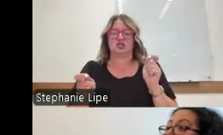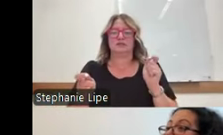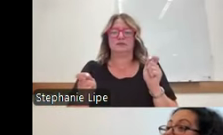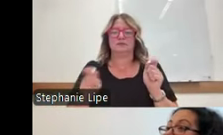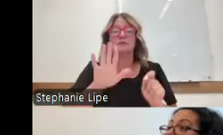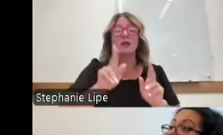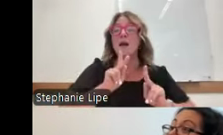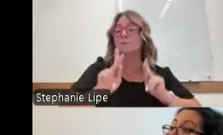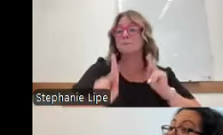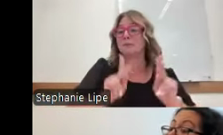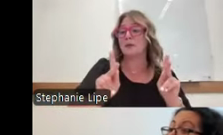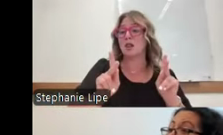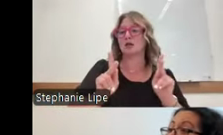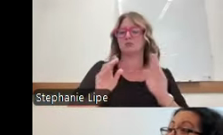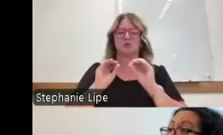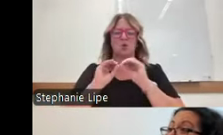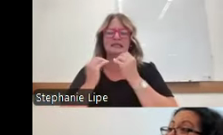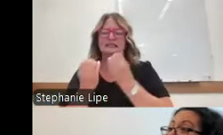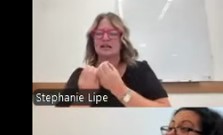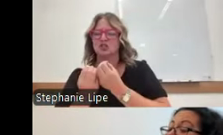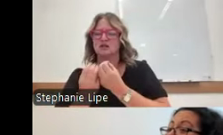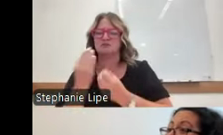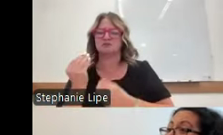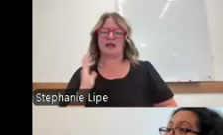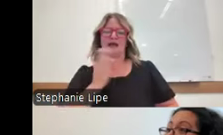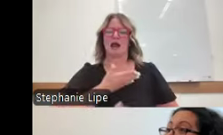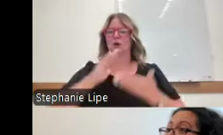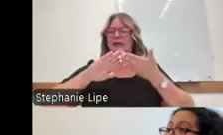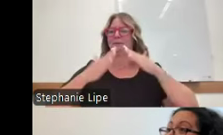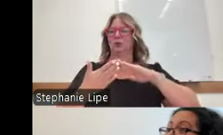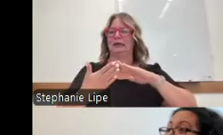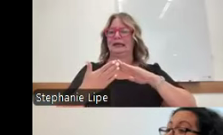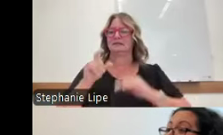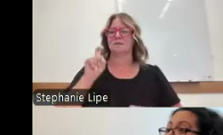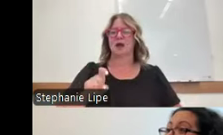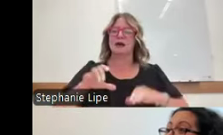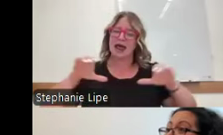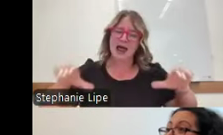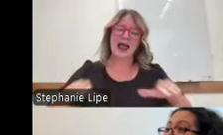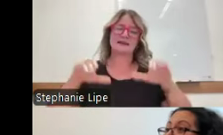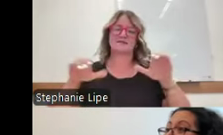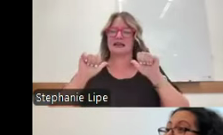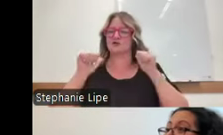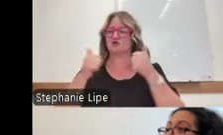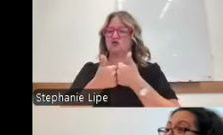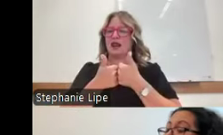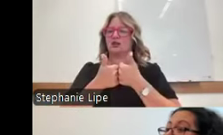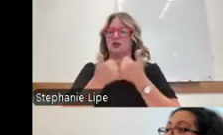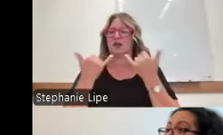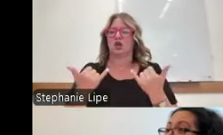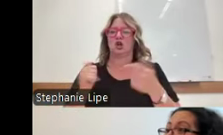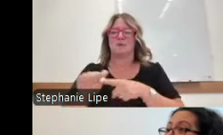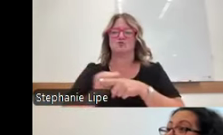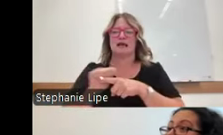societal barriers and really help make change. Organizations and other communities must